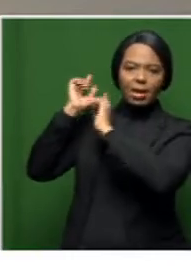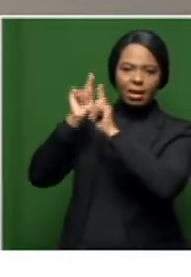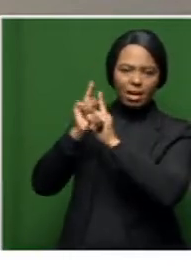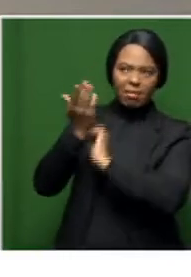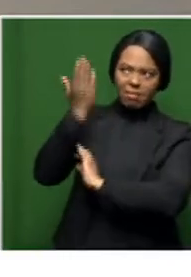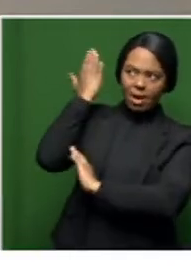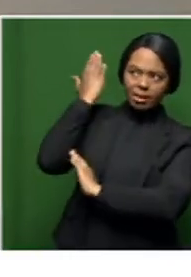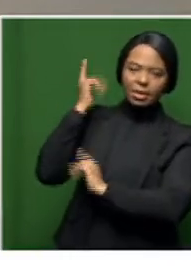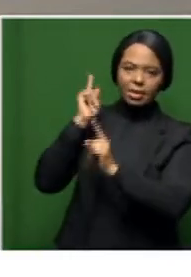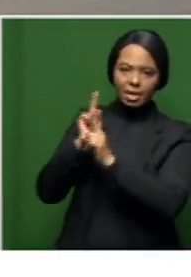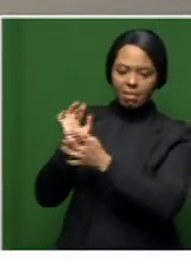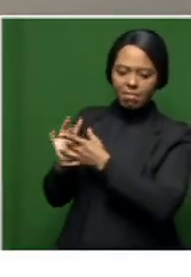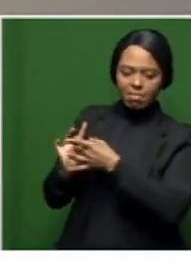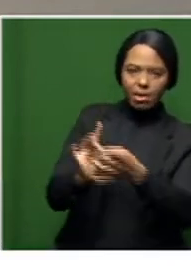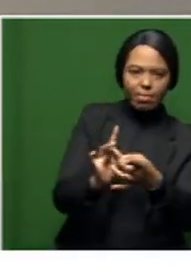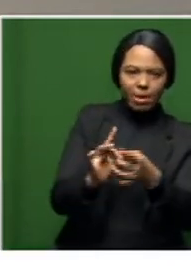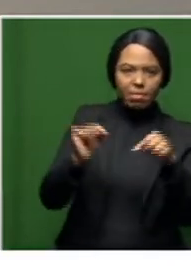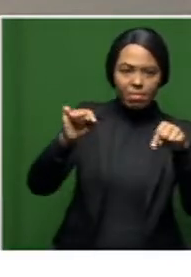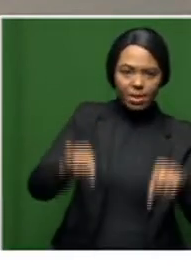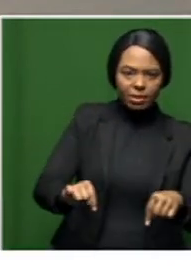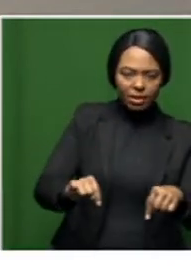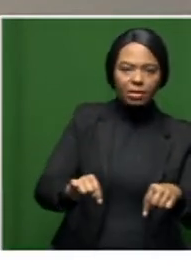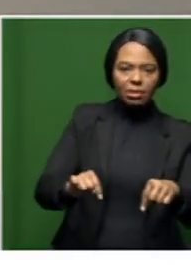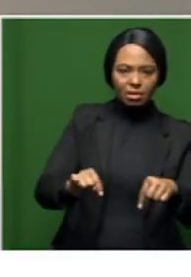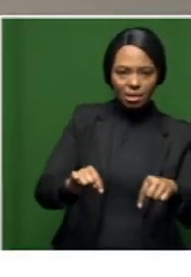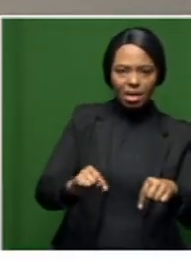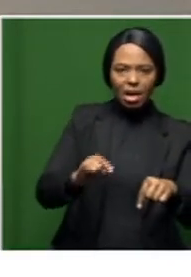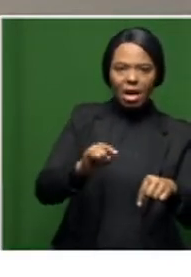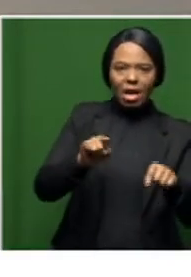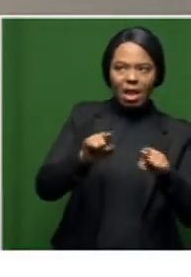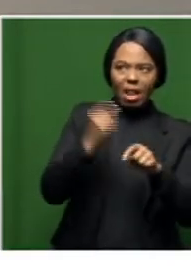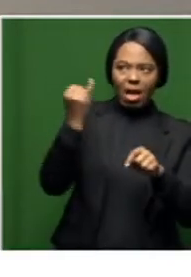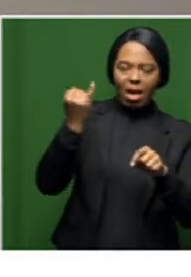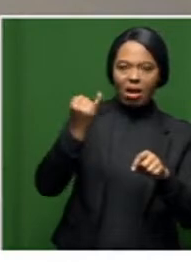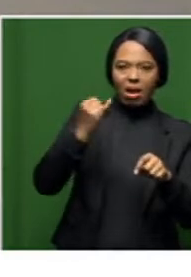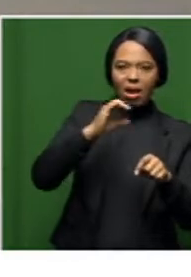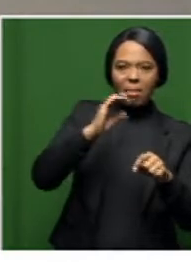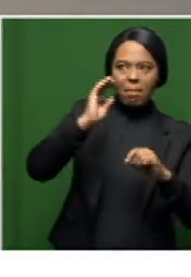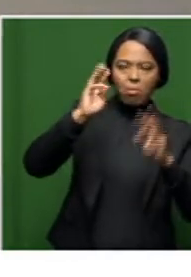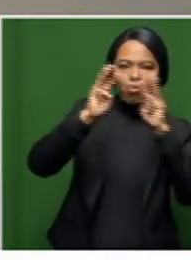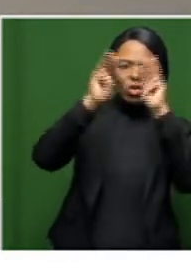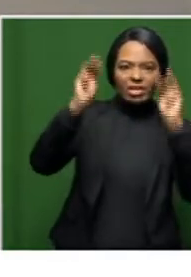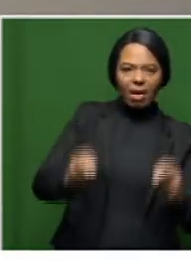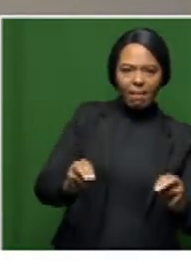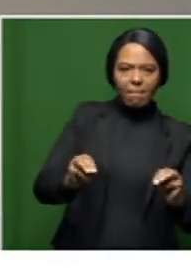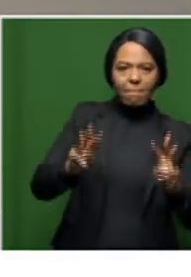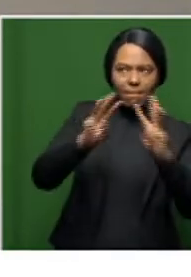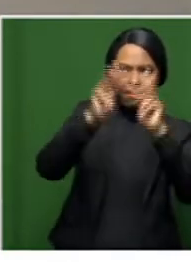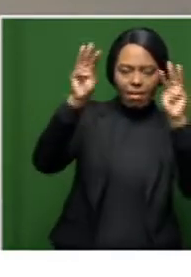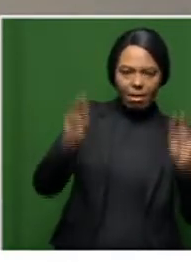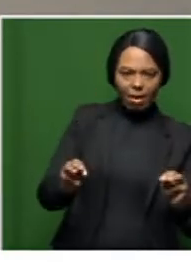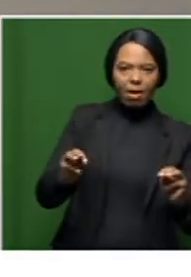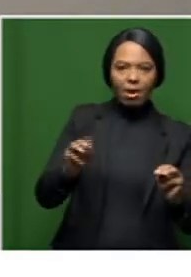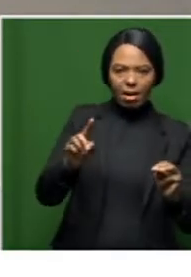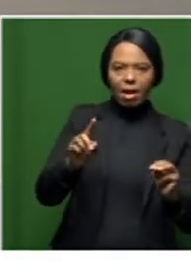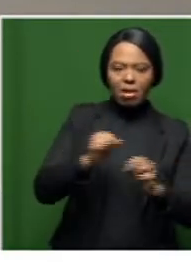and steel elements. And we've created a customized building that is of museum standard, that is very pure in its encounter with space